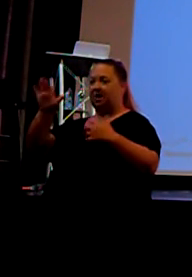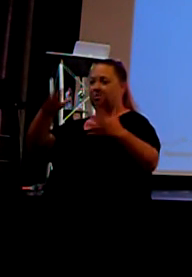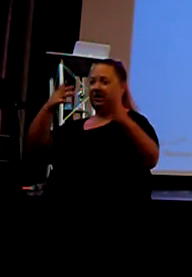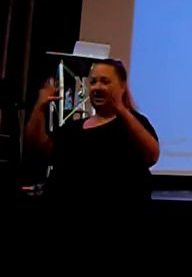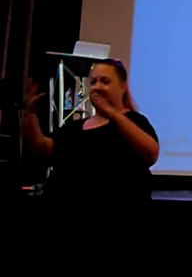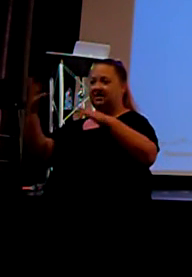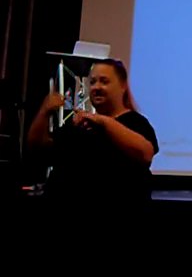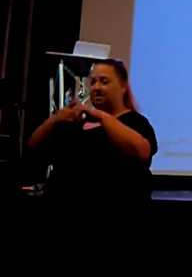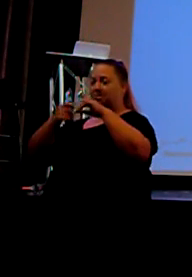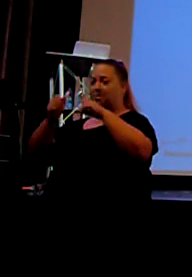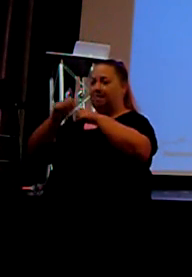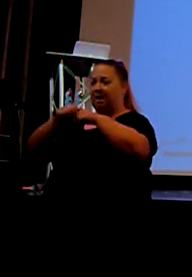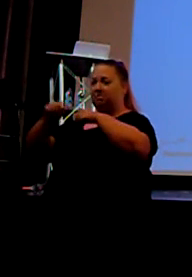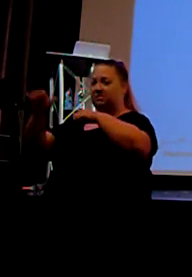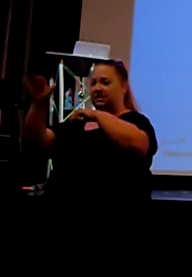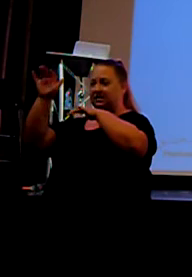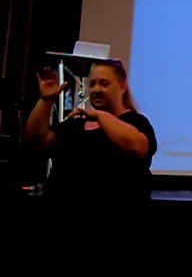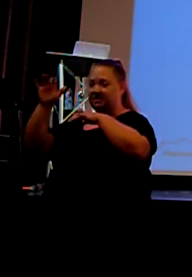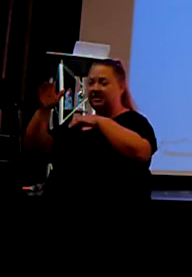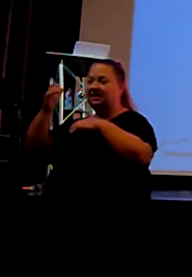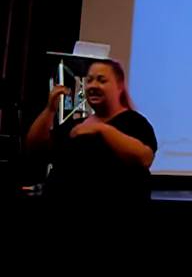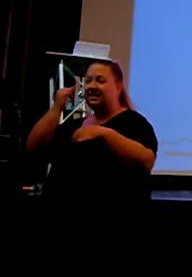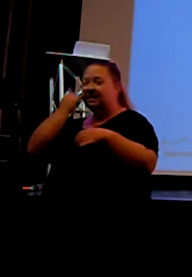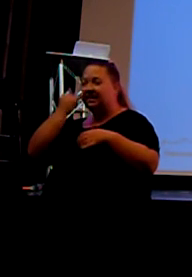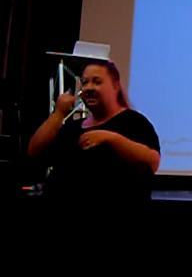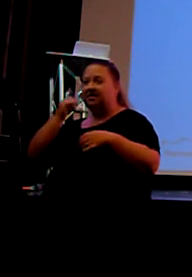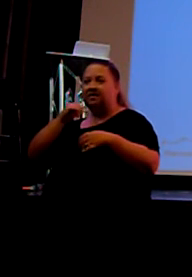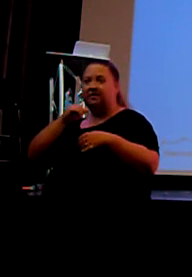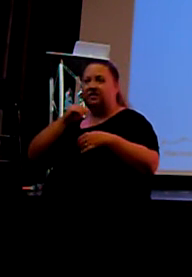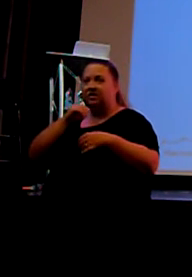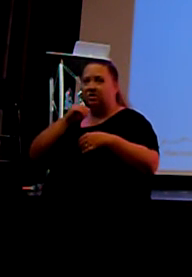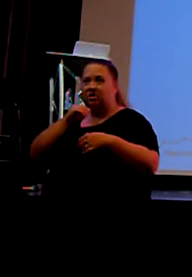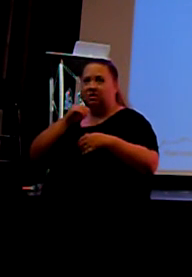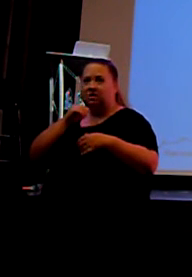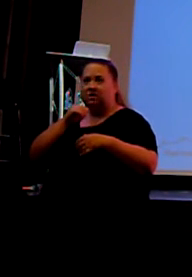mountains. And